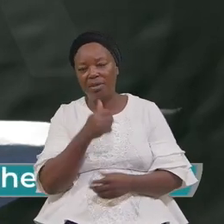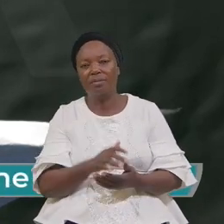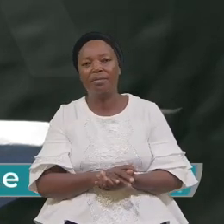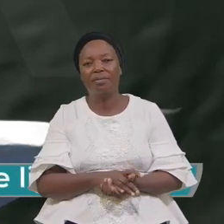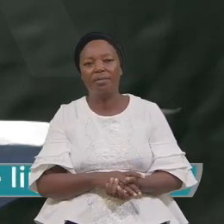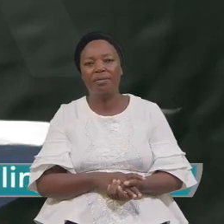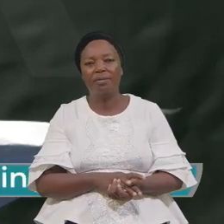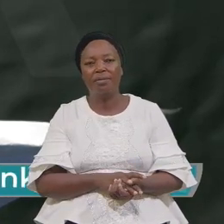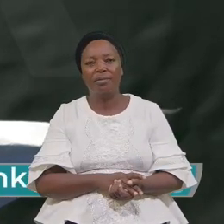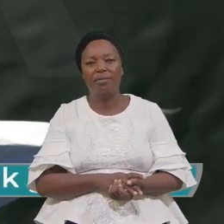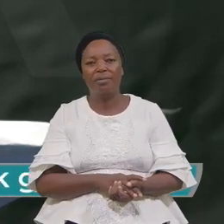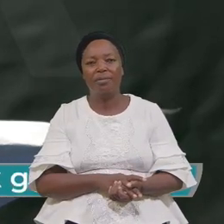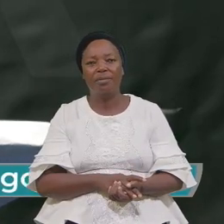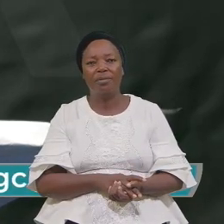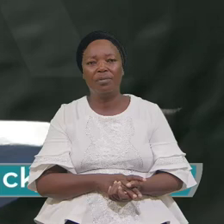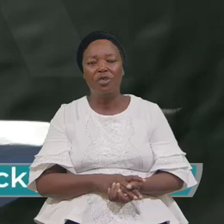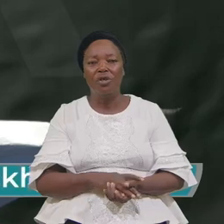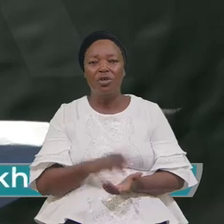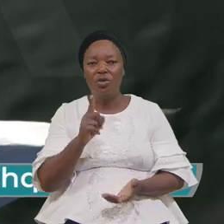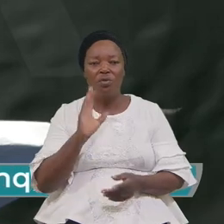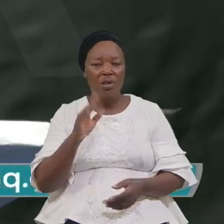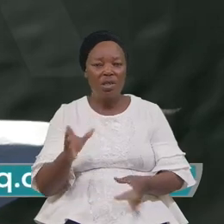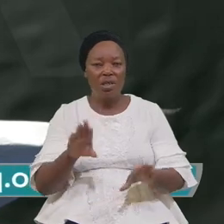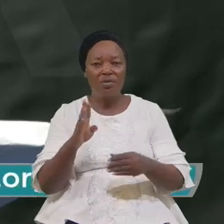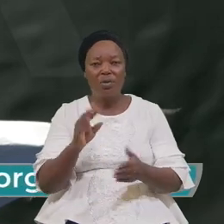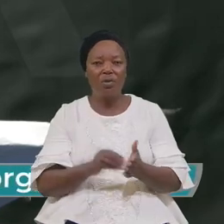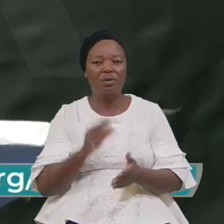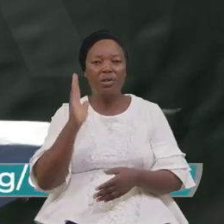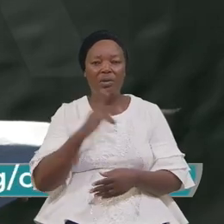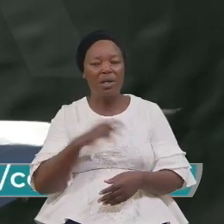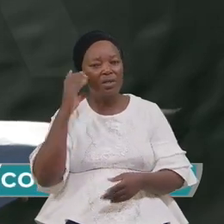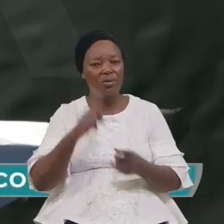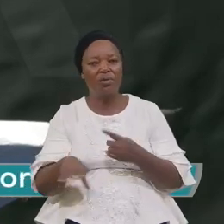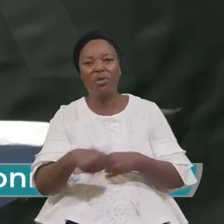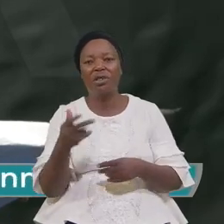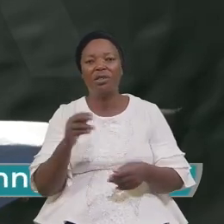to give your own testimony and to listen to others. Counselors, please, let's